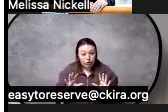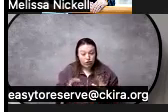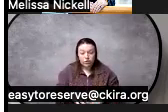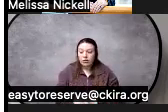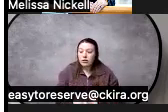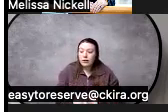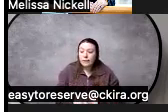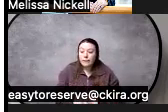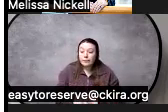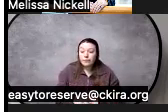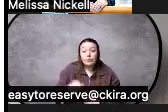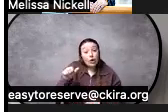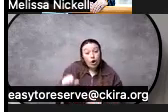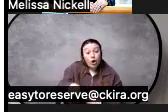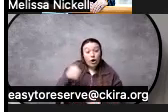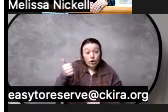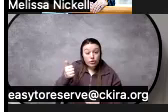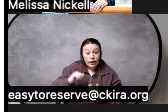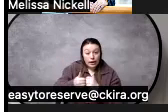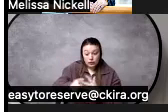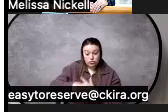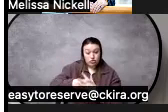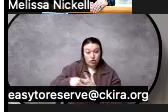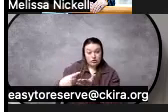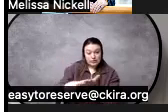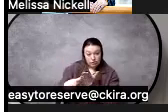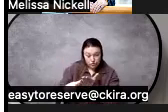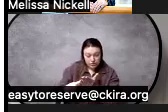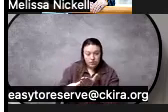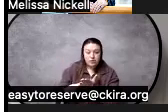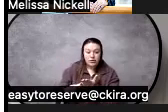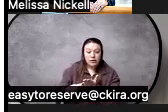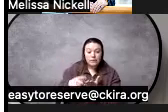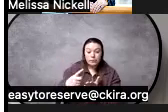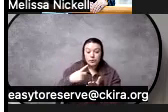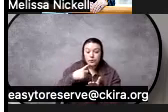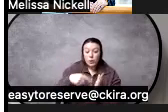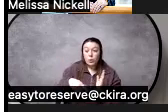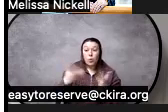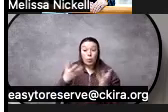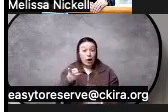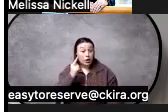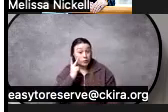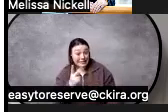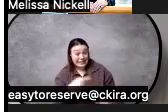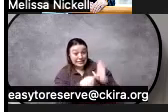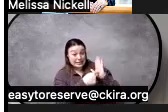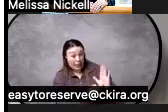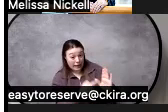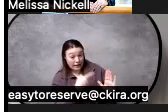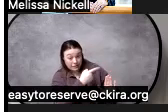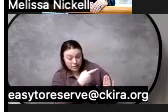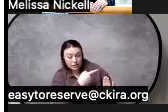initially start the discussion on this slide is to say that display is the body weight data for the